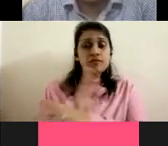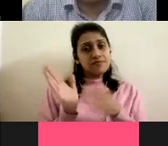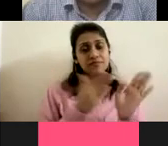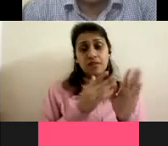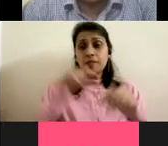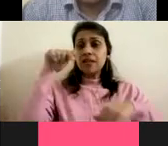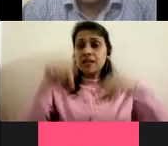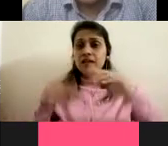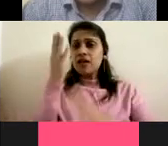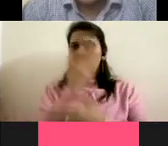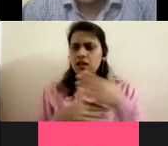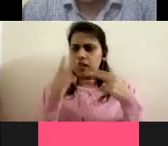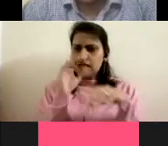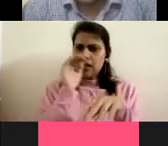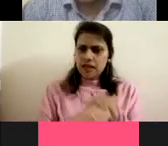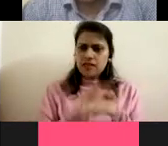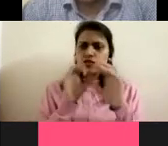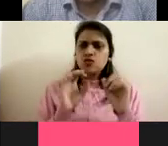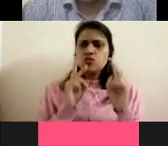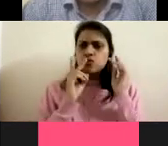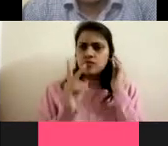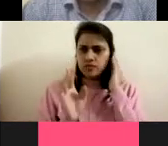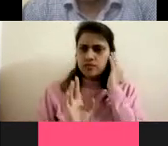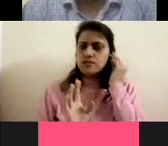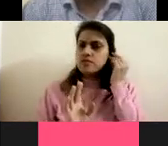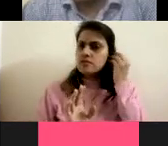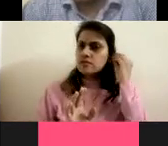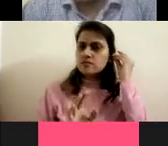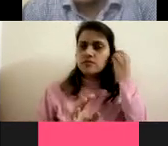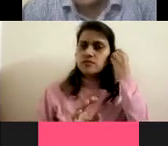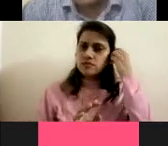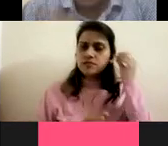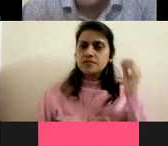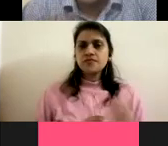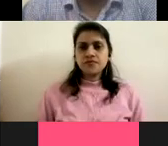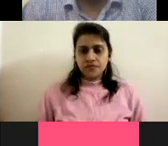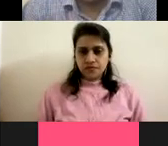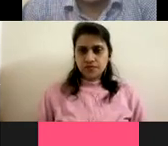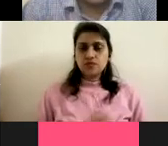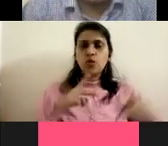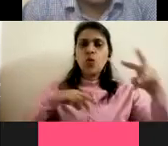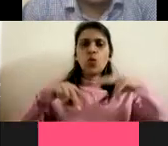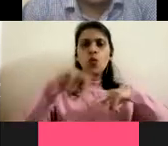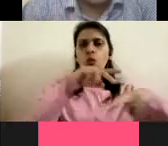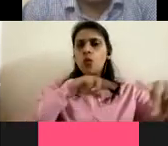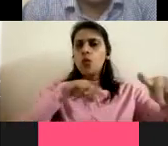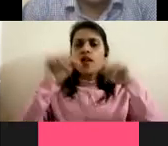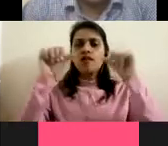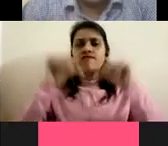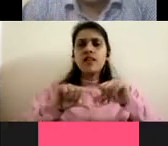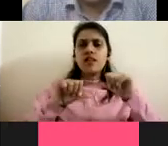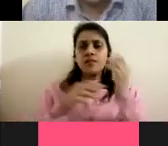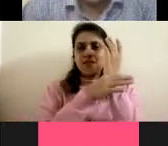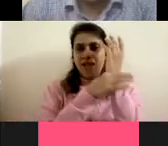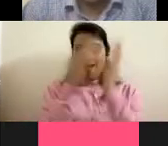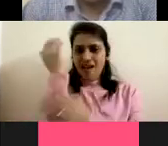means conditions which have related to your mobility of upper or lower limbs.